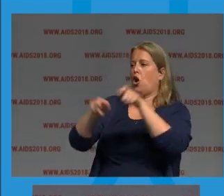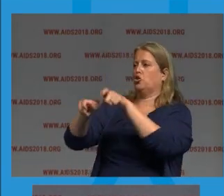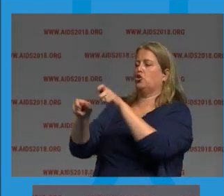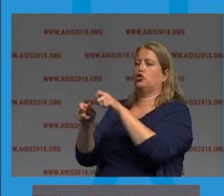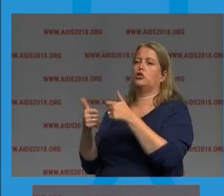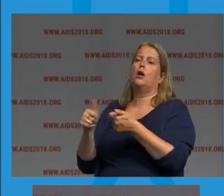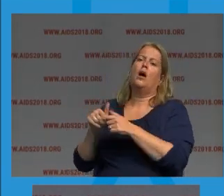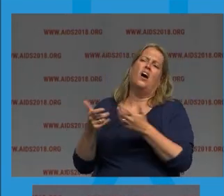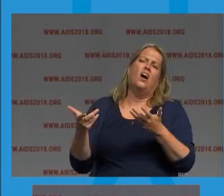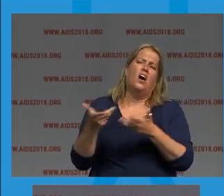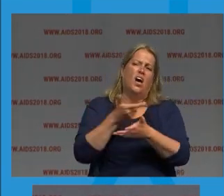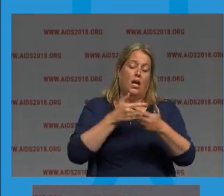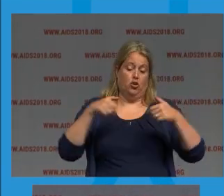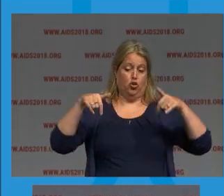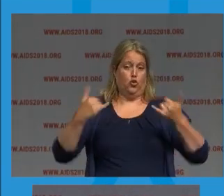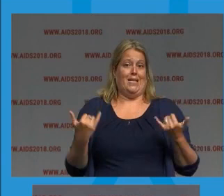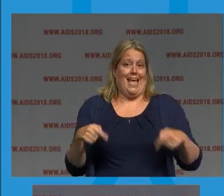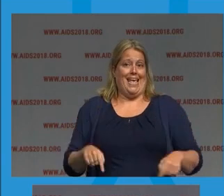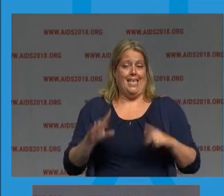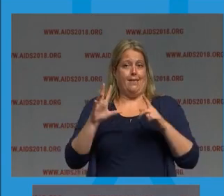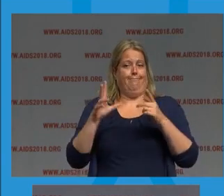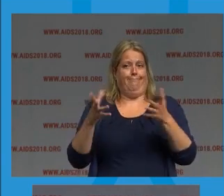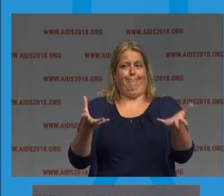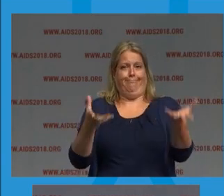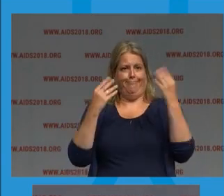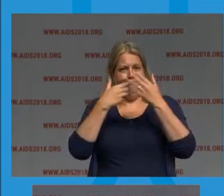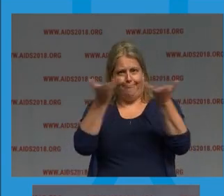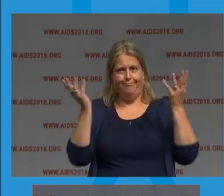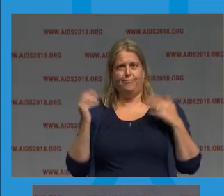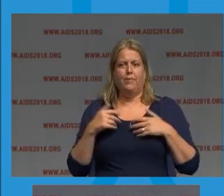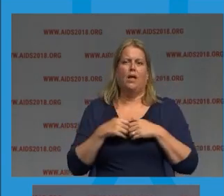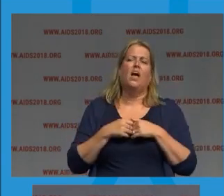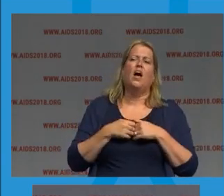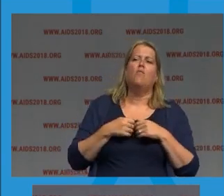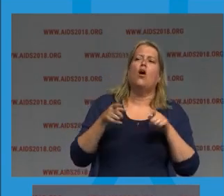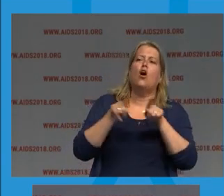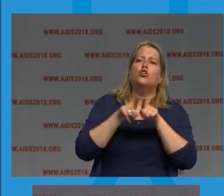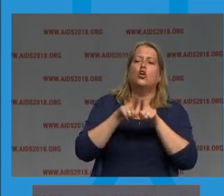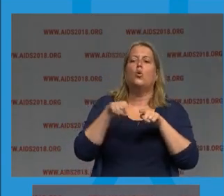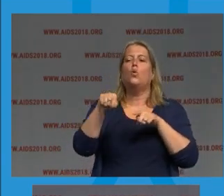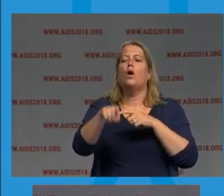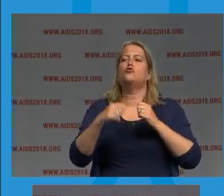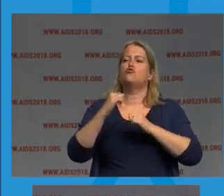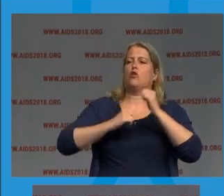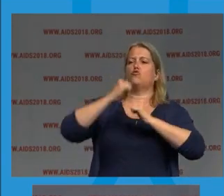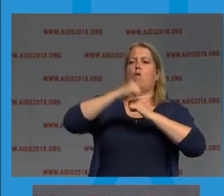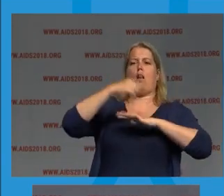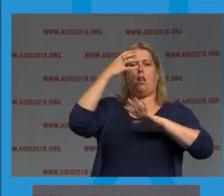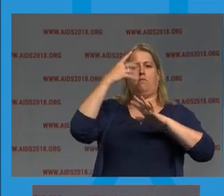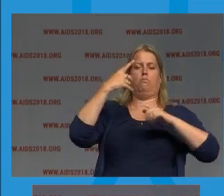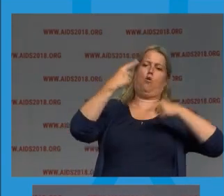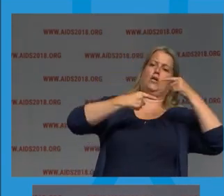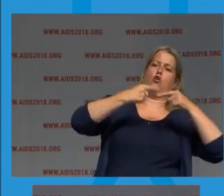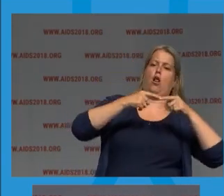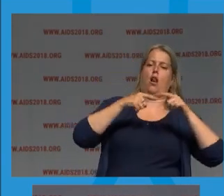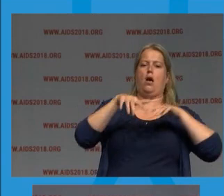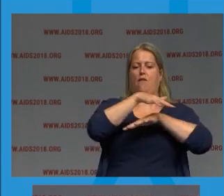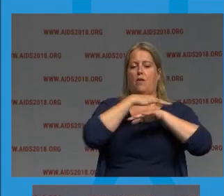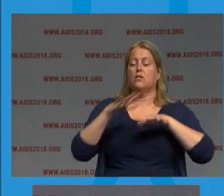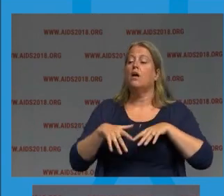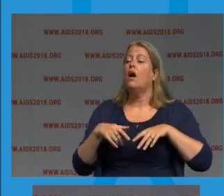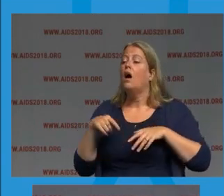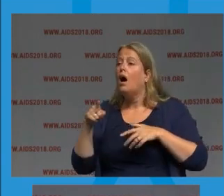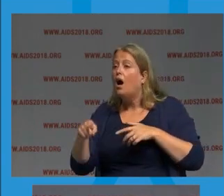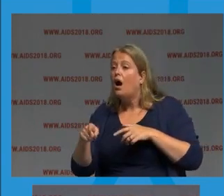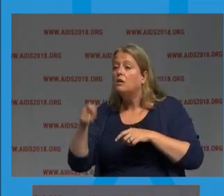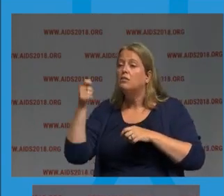there are these clear physical, structural determinants, including physical and sexual violence, and really how that impacts people's ability to negotiate